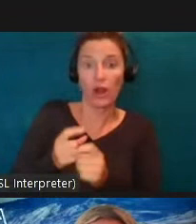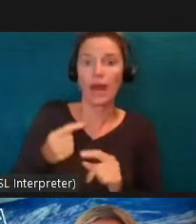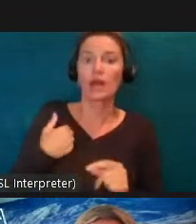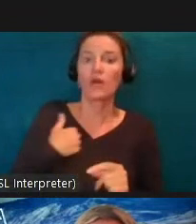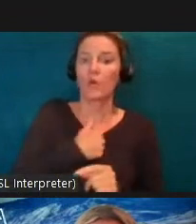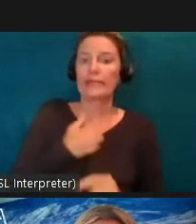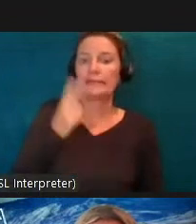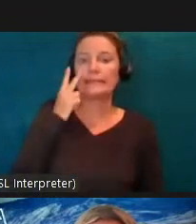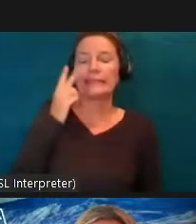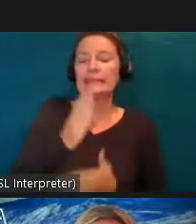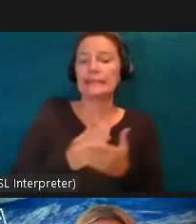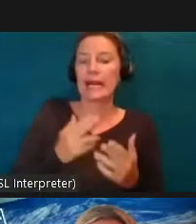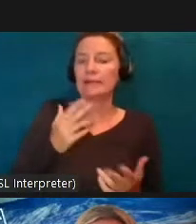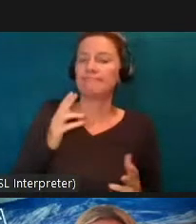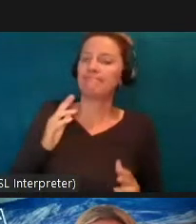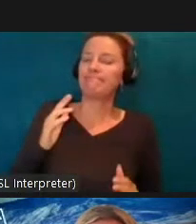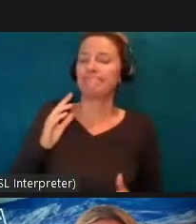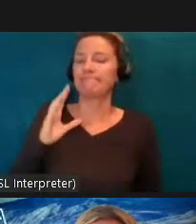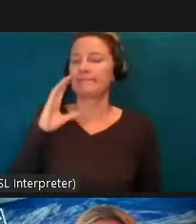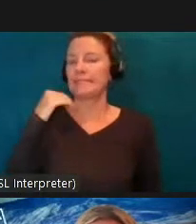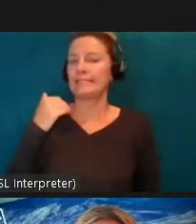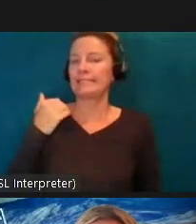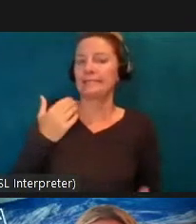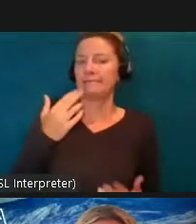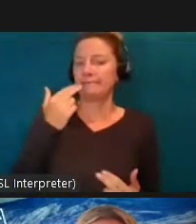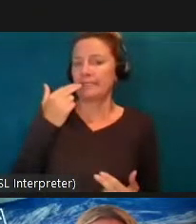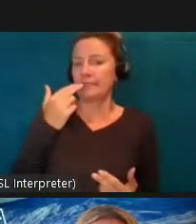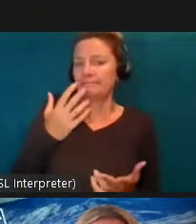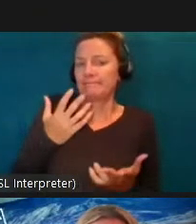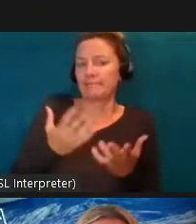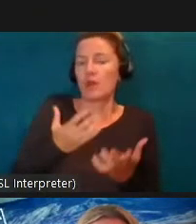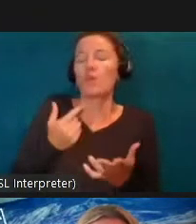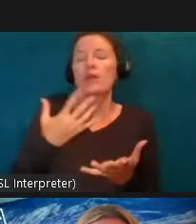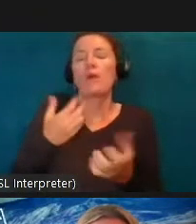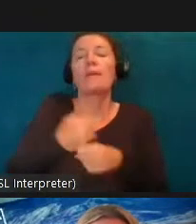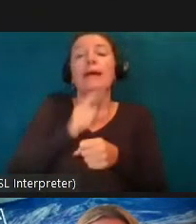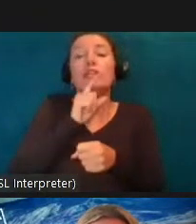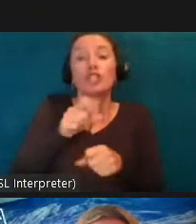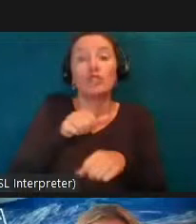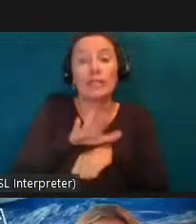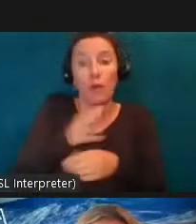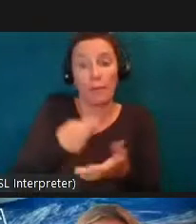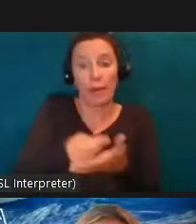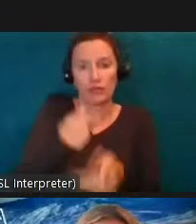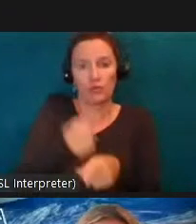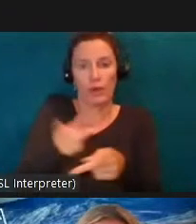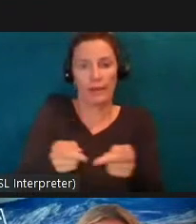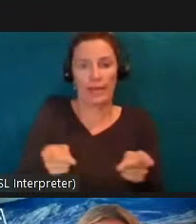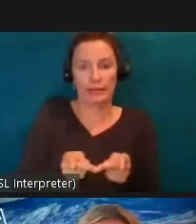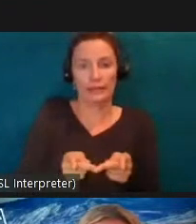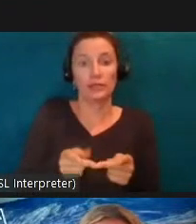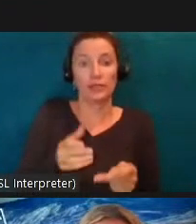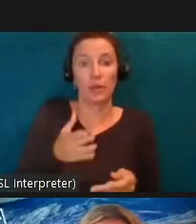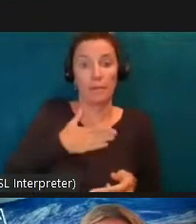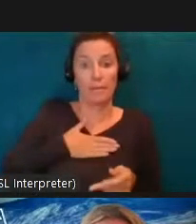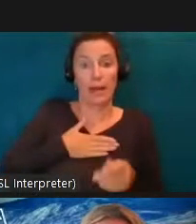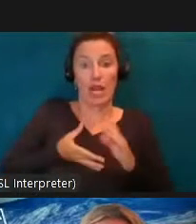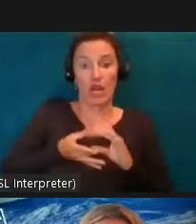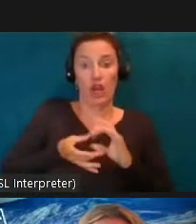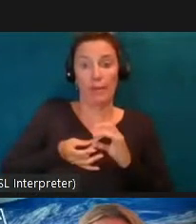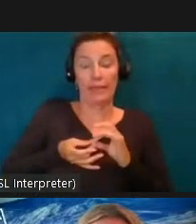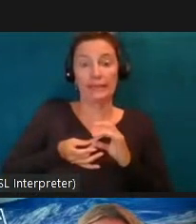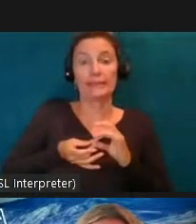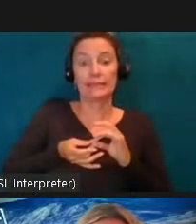money going out, and we just want to make sure that the money's getting to the people that actually need that. So my comments today are like, be